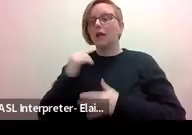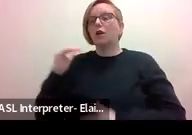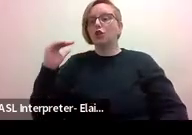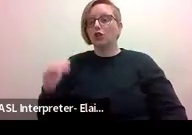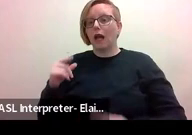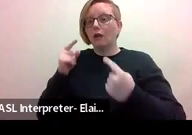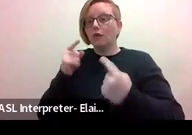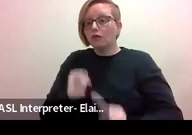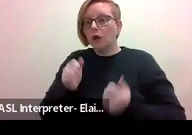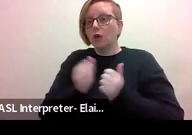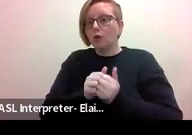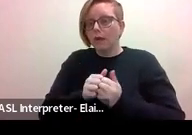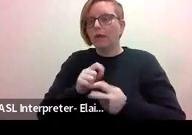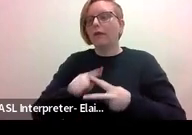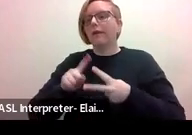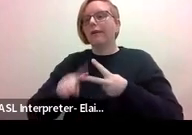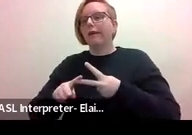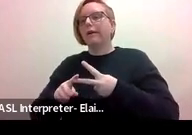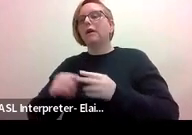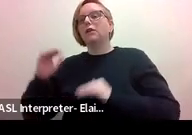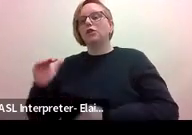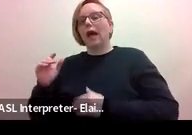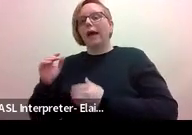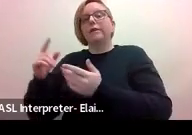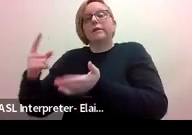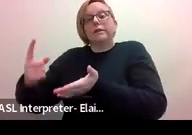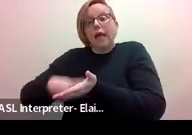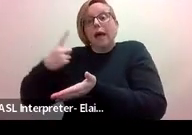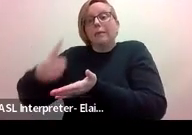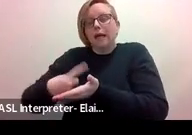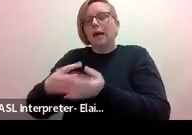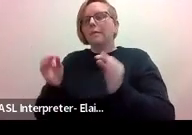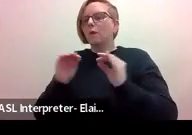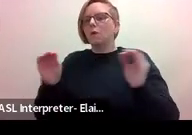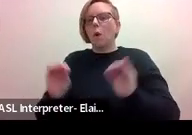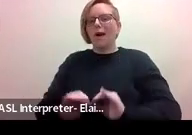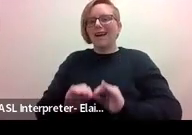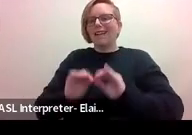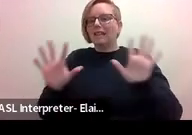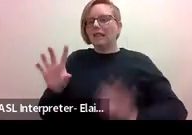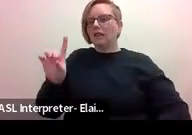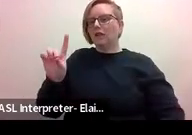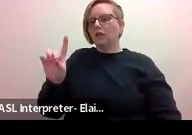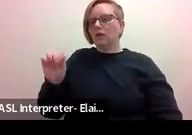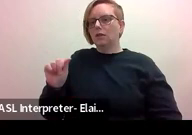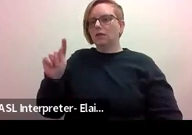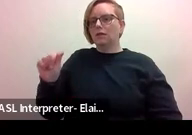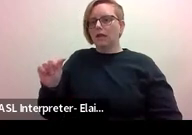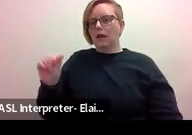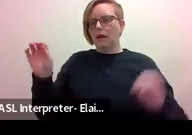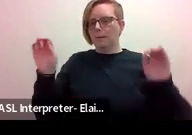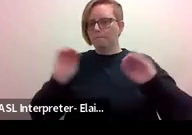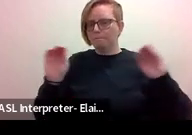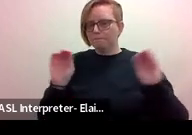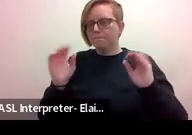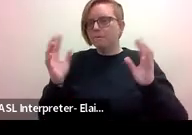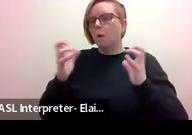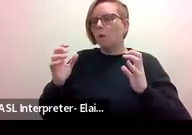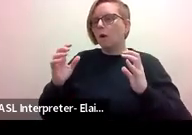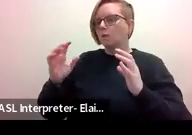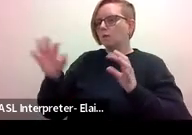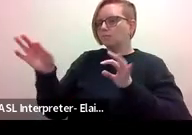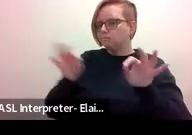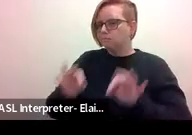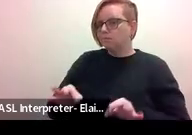or child sometimes, and there's no clear baseline data. We want to try to do a better job helping you understand what a clear present